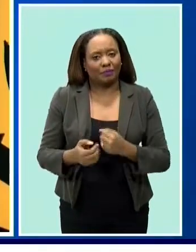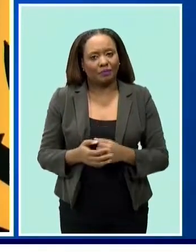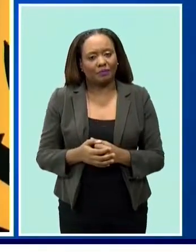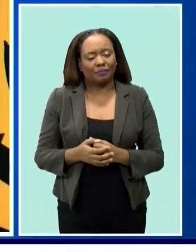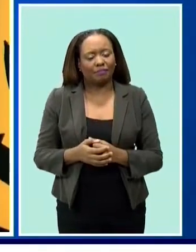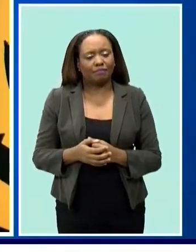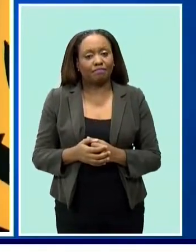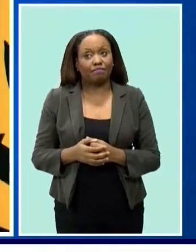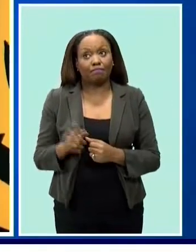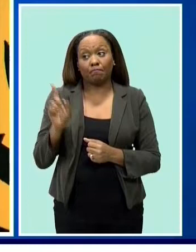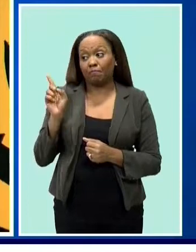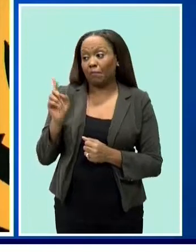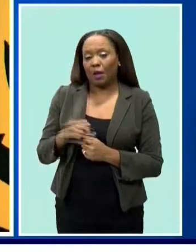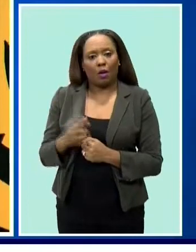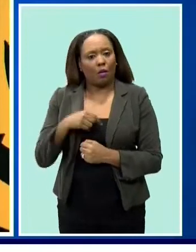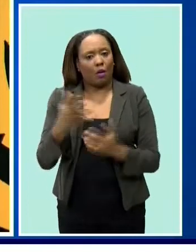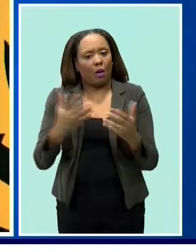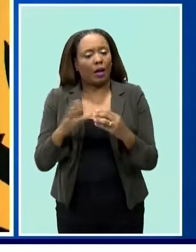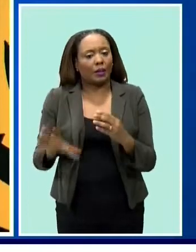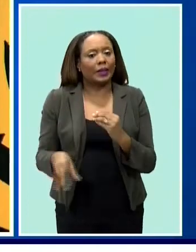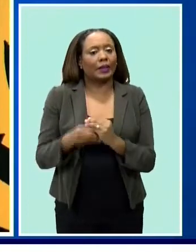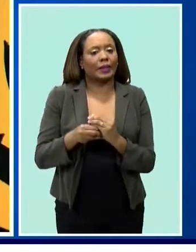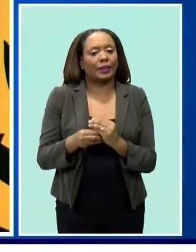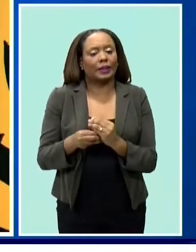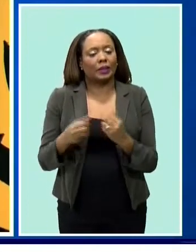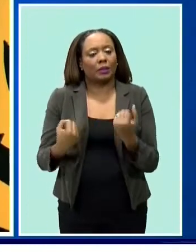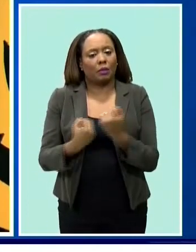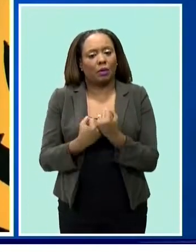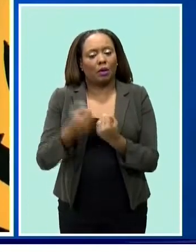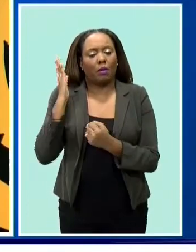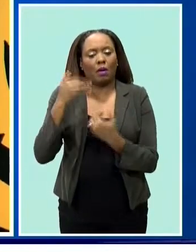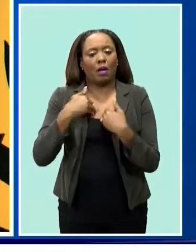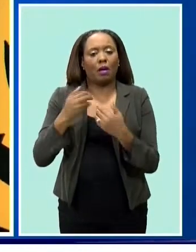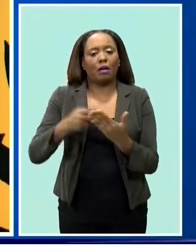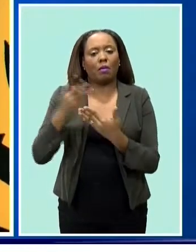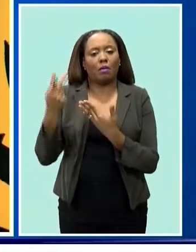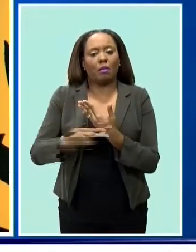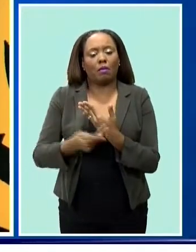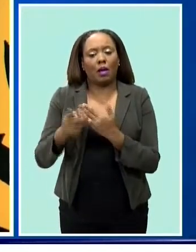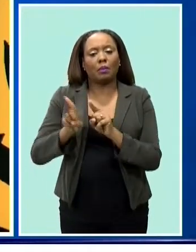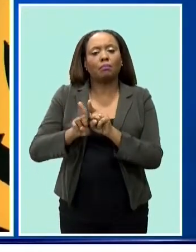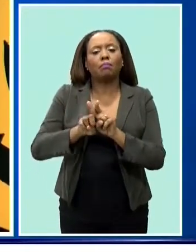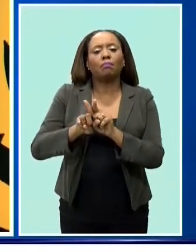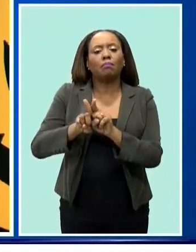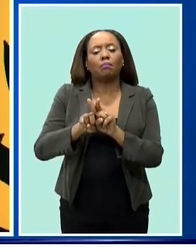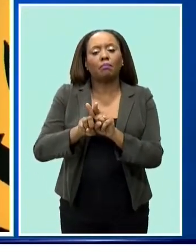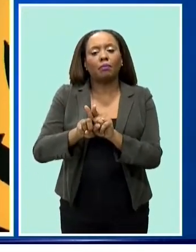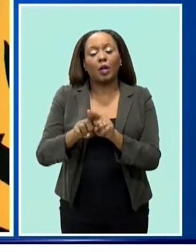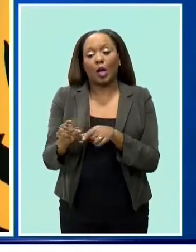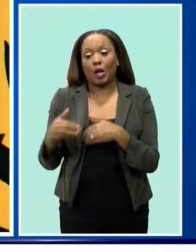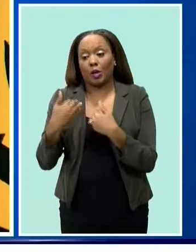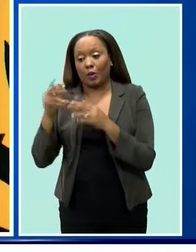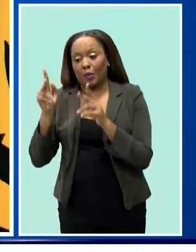support for our young people, we will be commencing a mentorship program. Mentoring is the